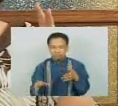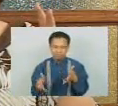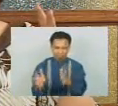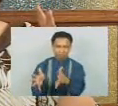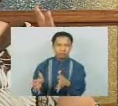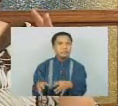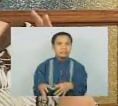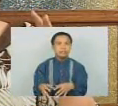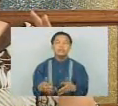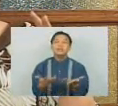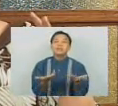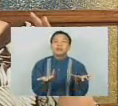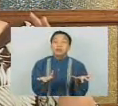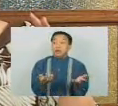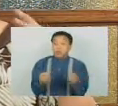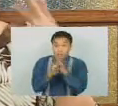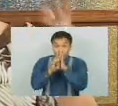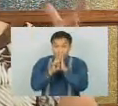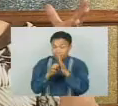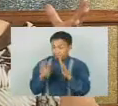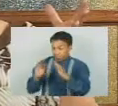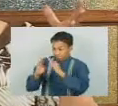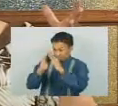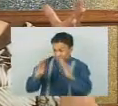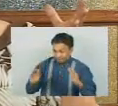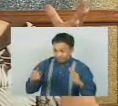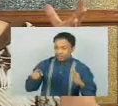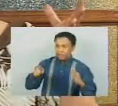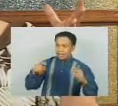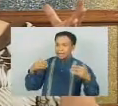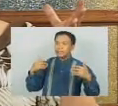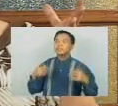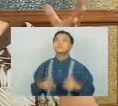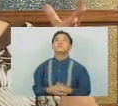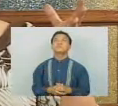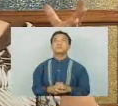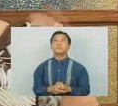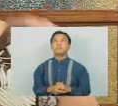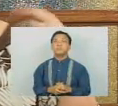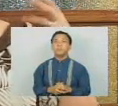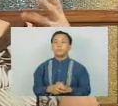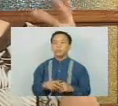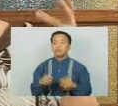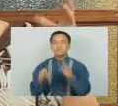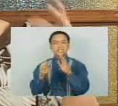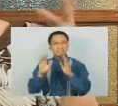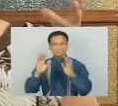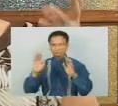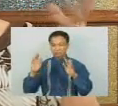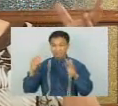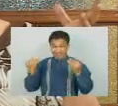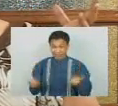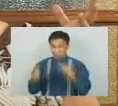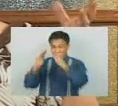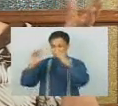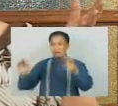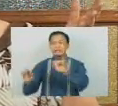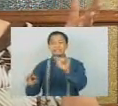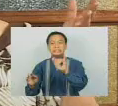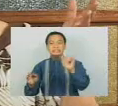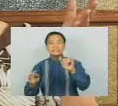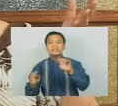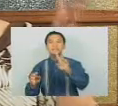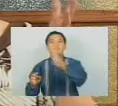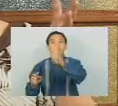arkitektura ng bahay natin, ano? Ginaya natin sa concept ng mga nasa West, living on a cool place. So then